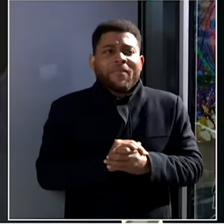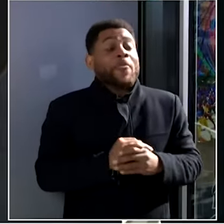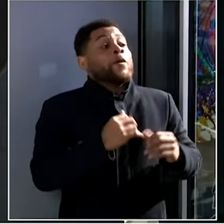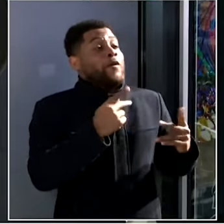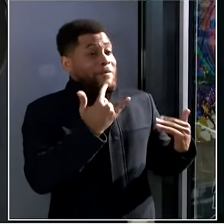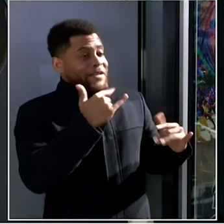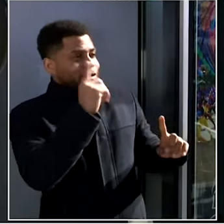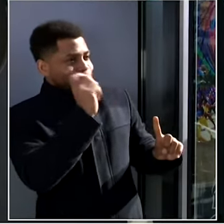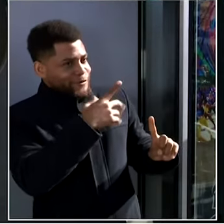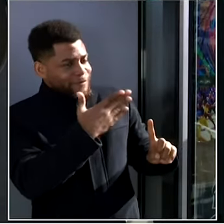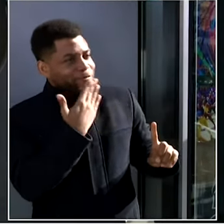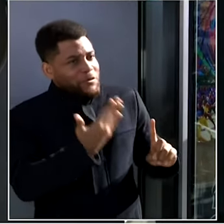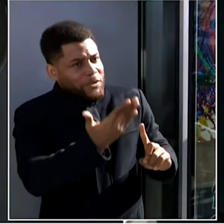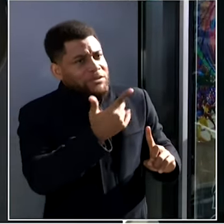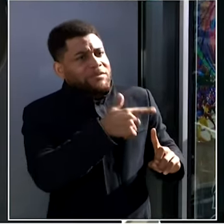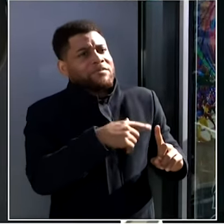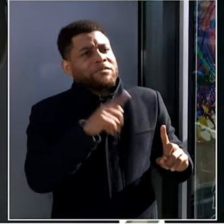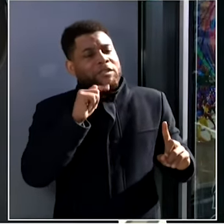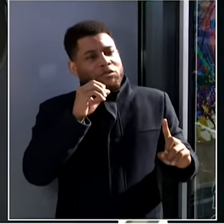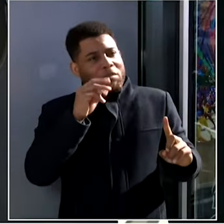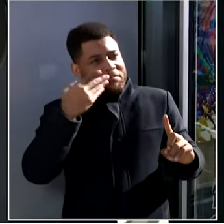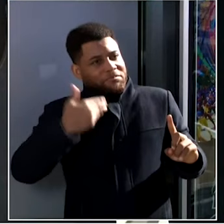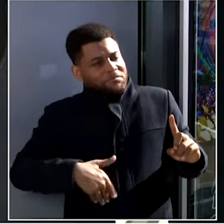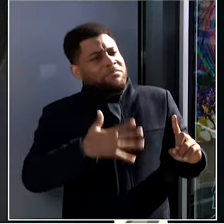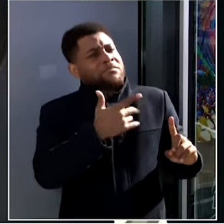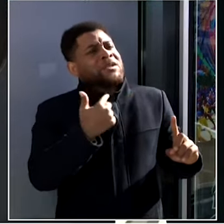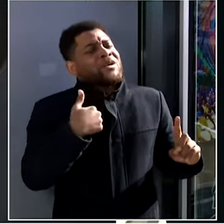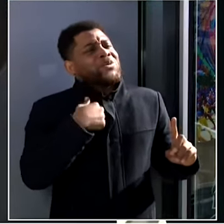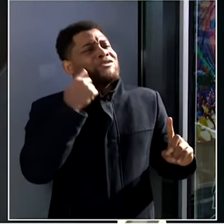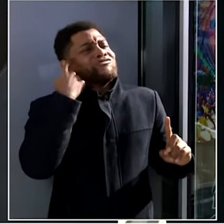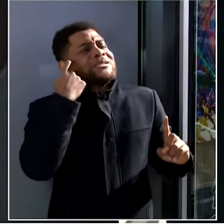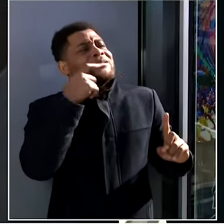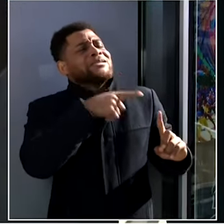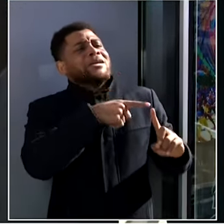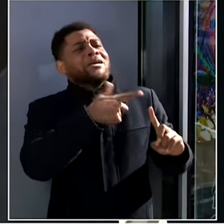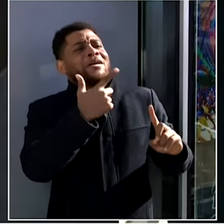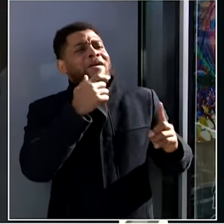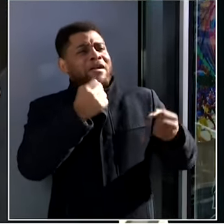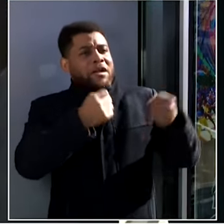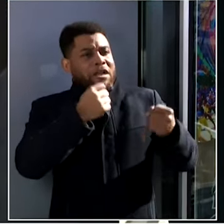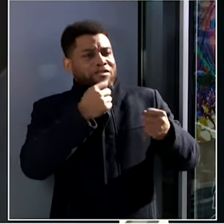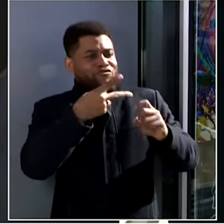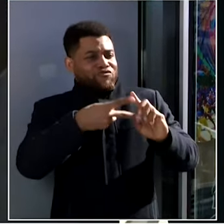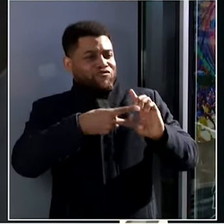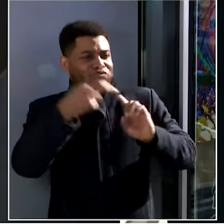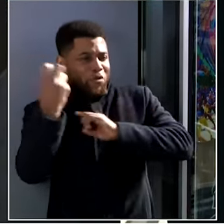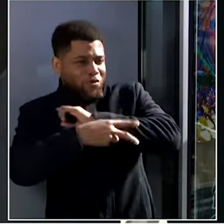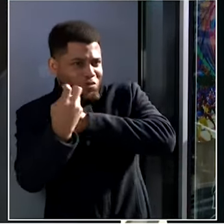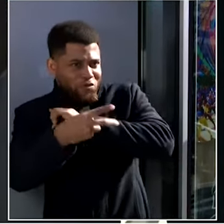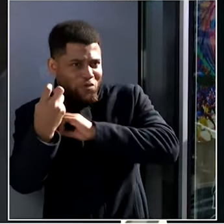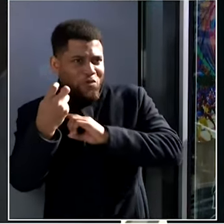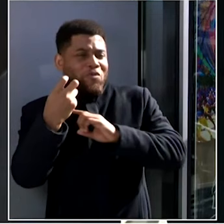We learned the other day that Mike Gill had succumbed to his injuries from the carjacking that took place recently. This is now garnering